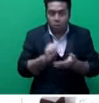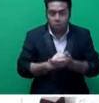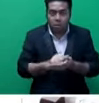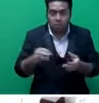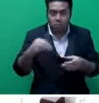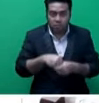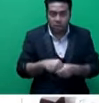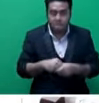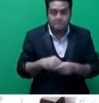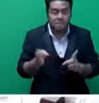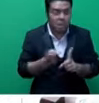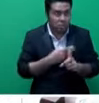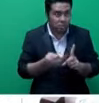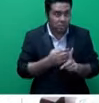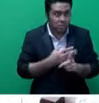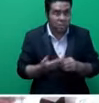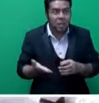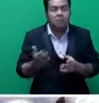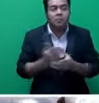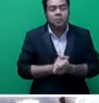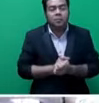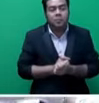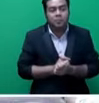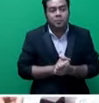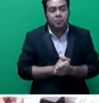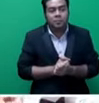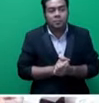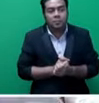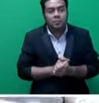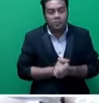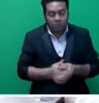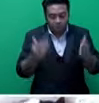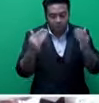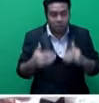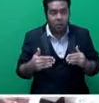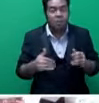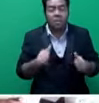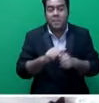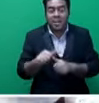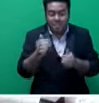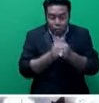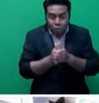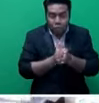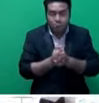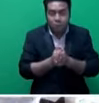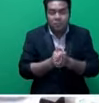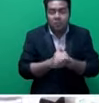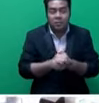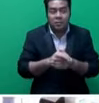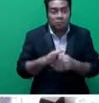and punishment, and hazardous or exploitative labor. It further states that the best interests of a child are the